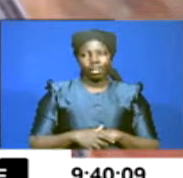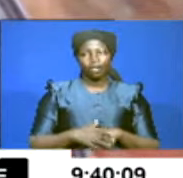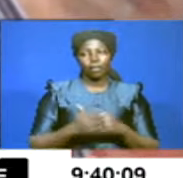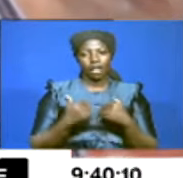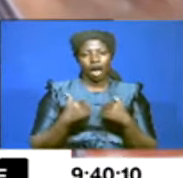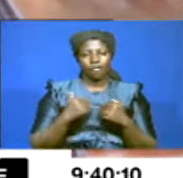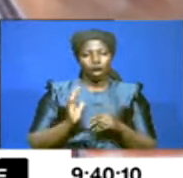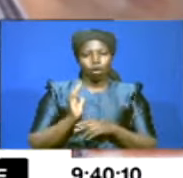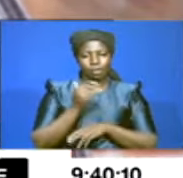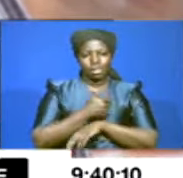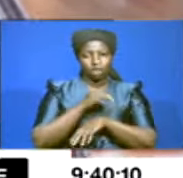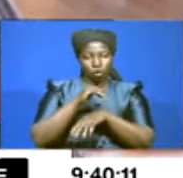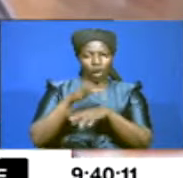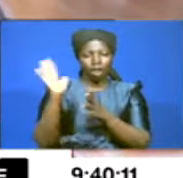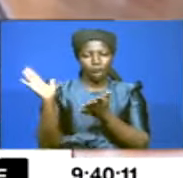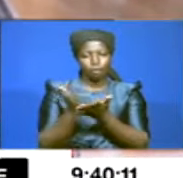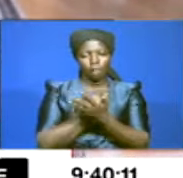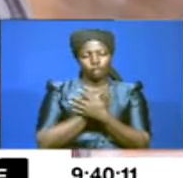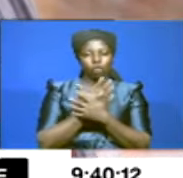removal of illegal kiosks